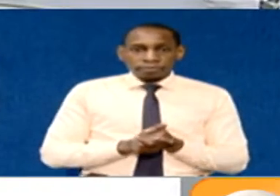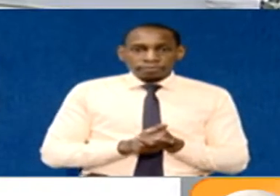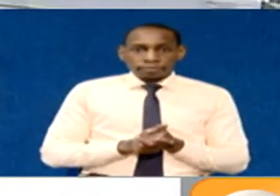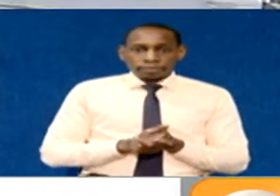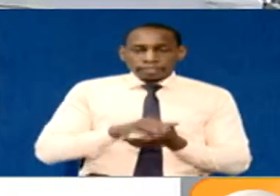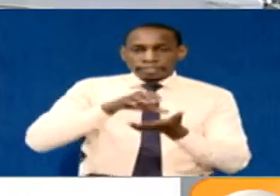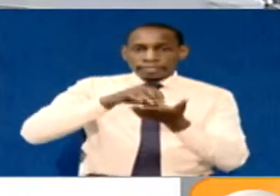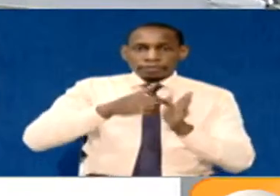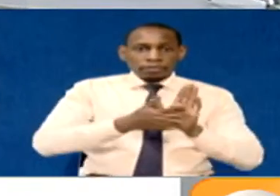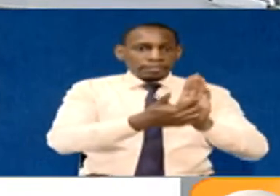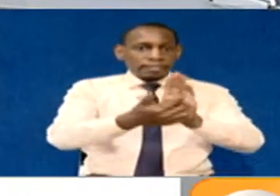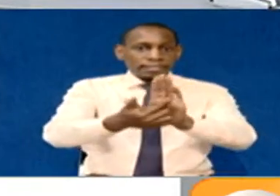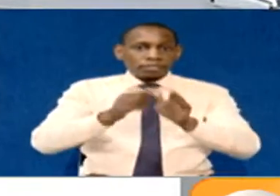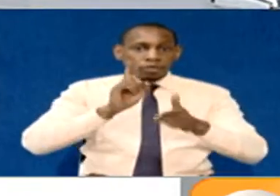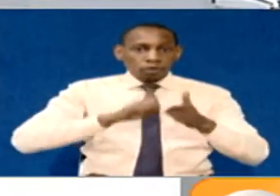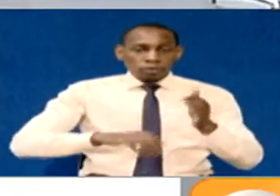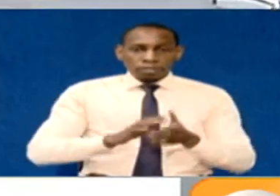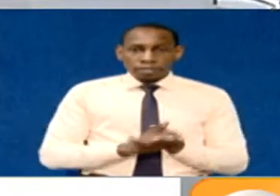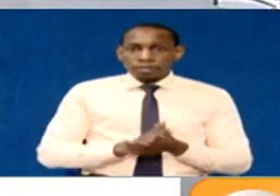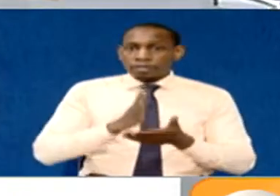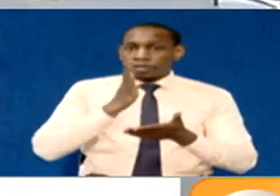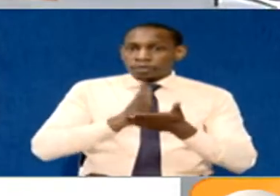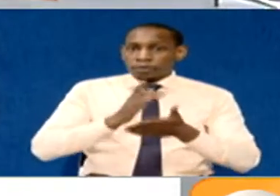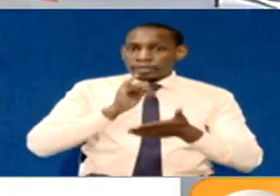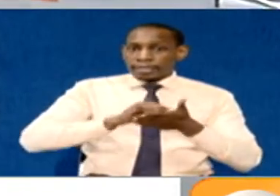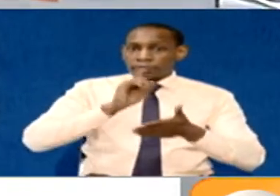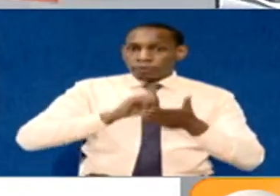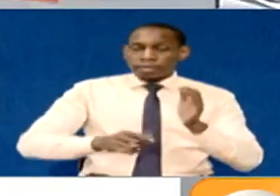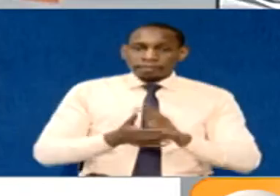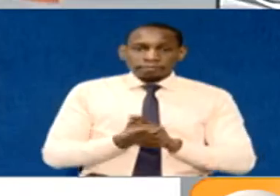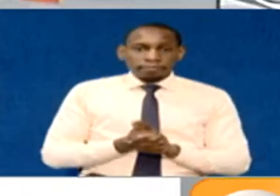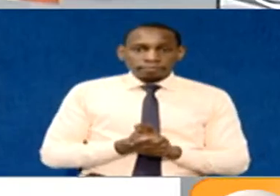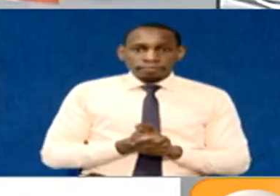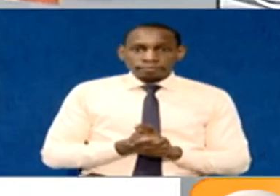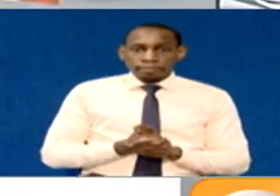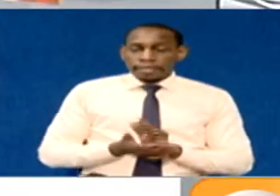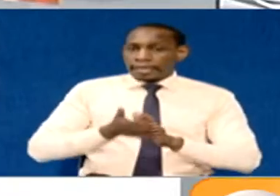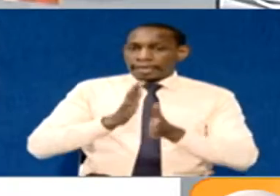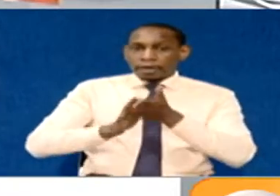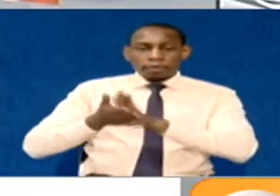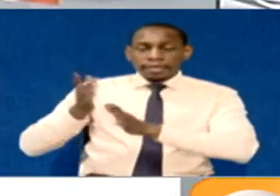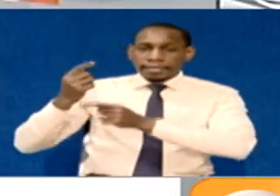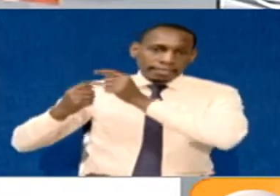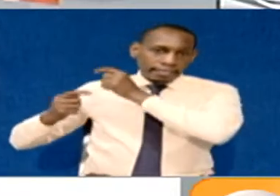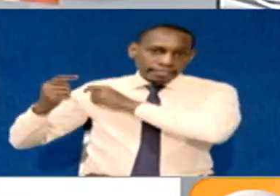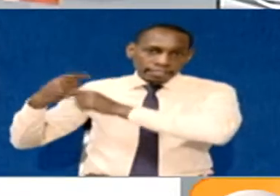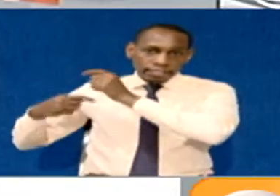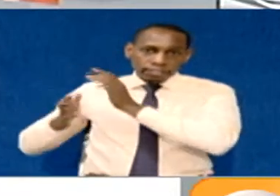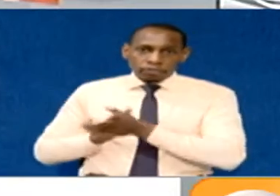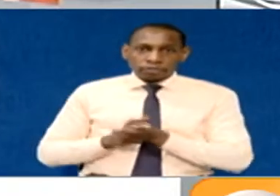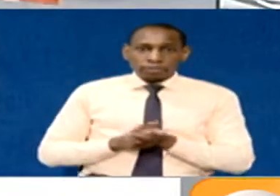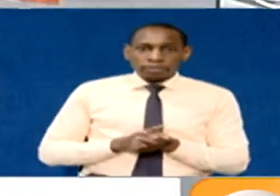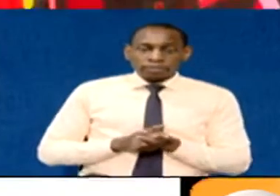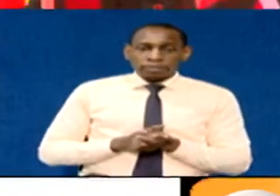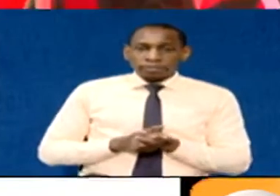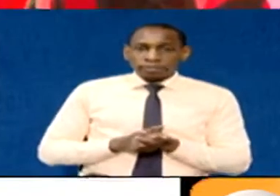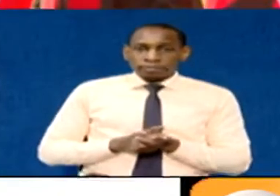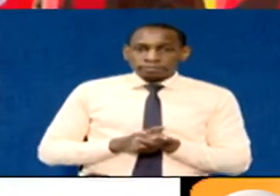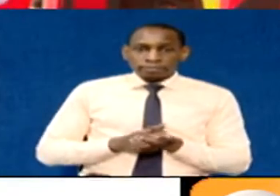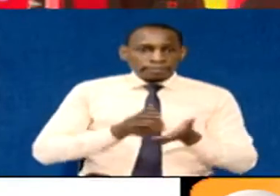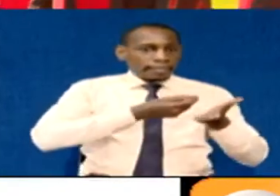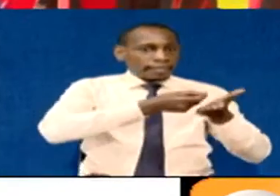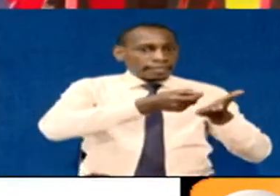are pointing at is the fact that we do not have norms, certain practices that are not